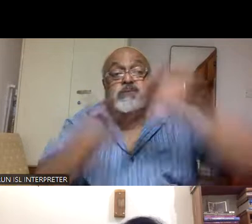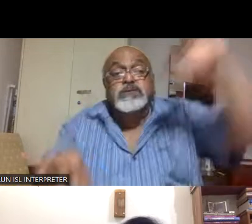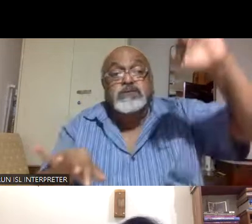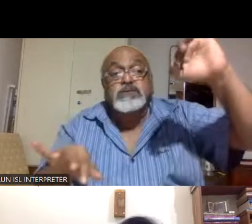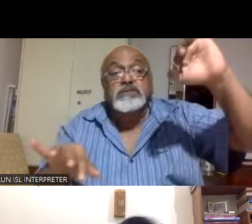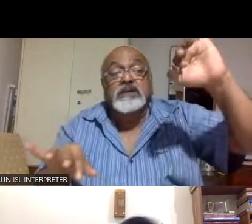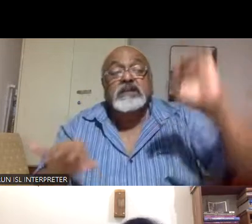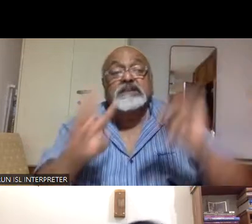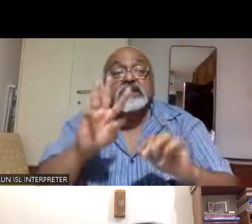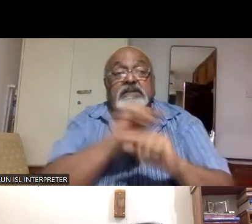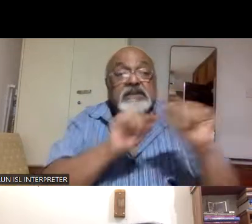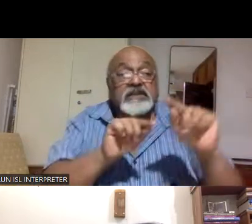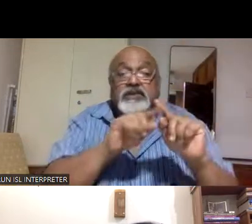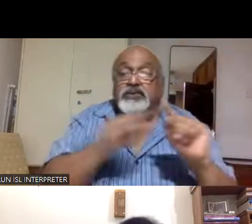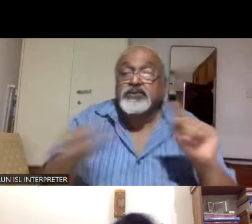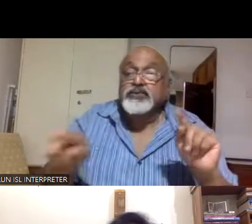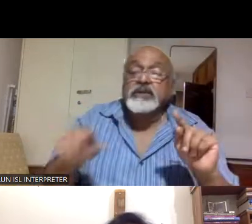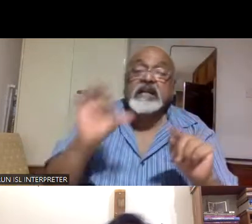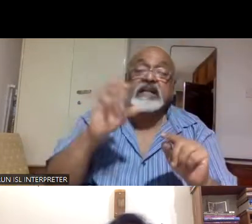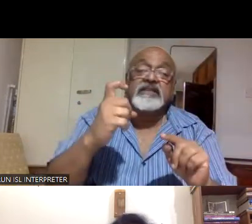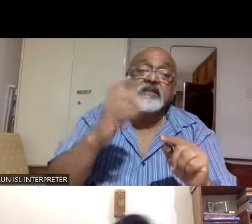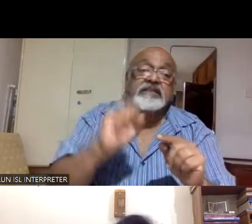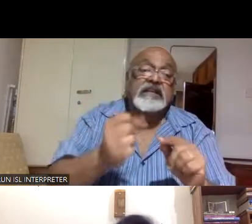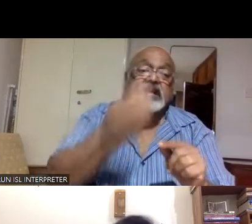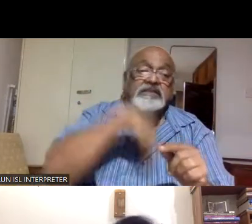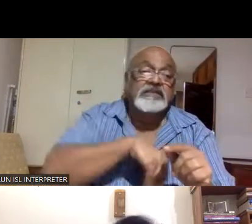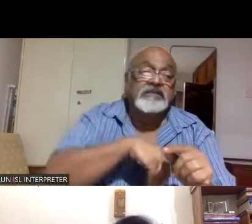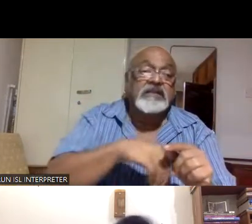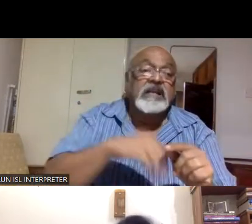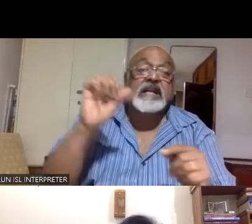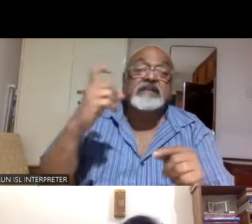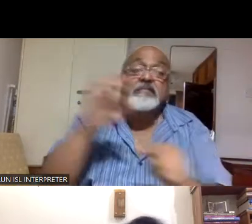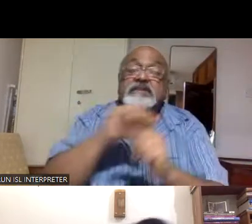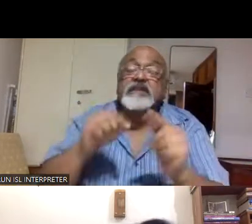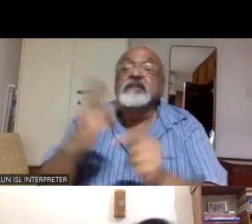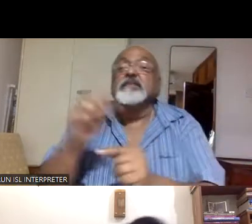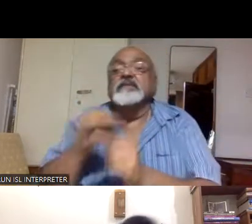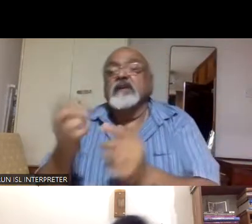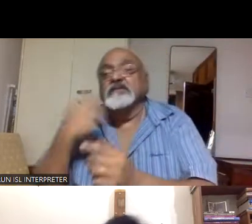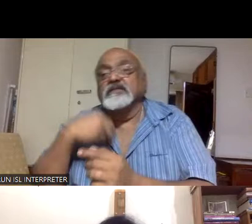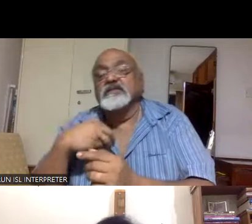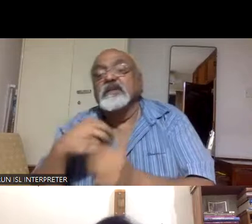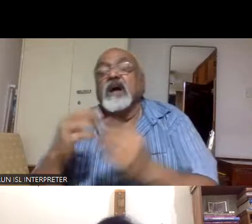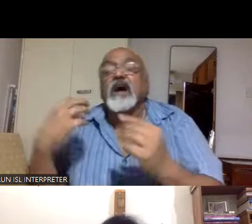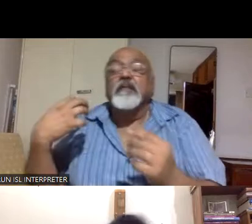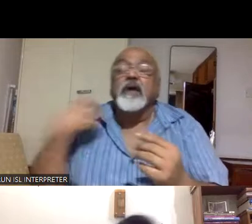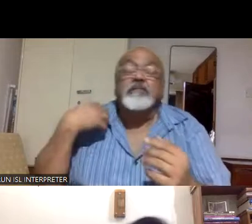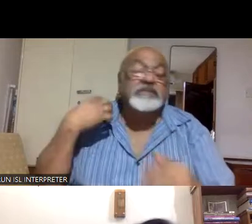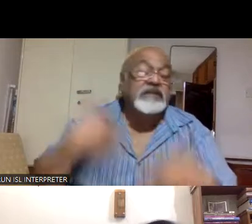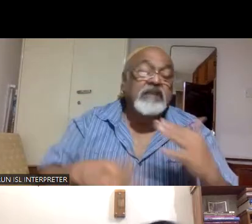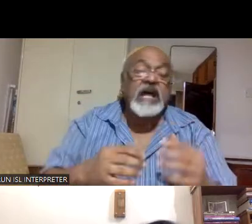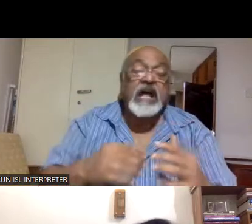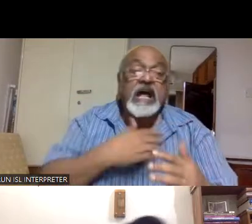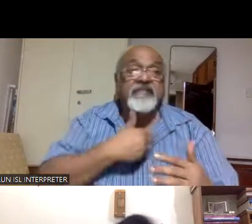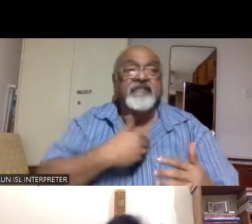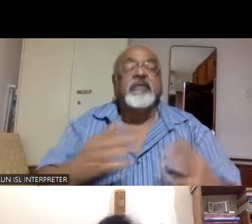are facing? Because of this disparity, we find that the haves and the have-nots, the